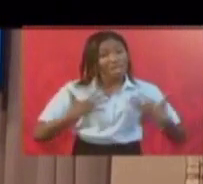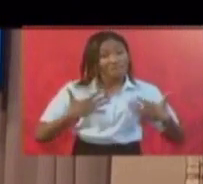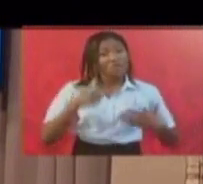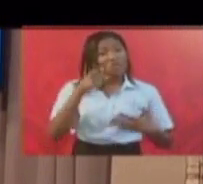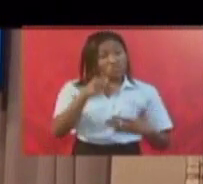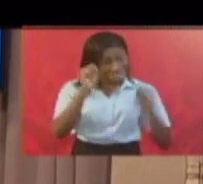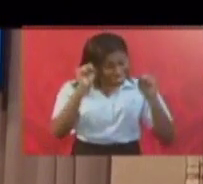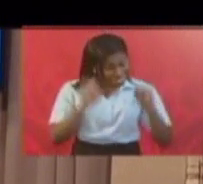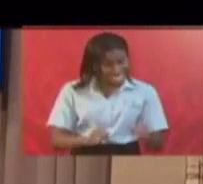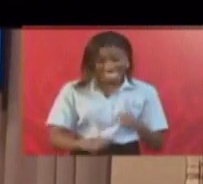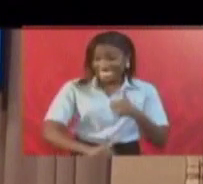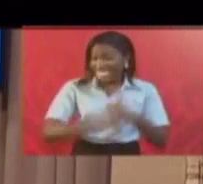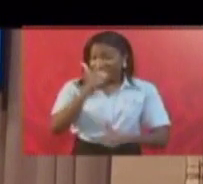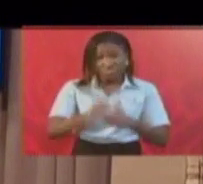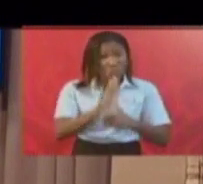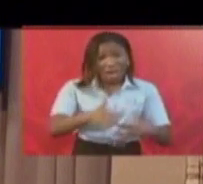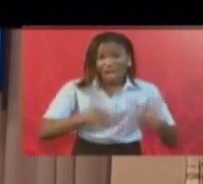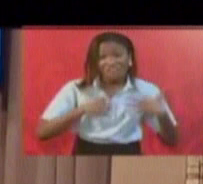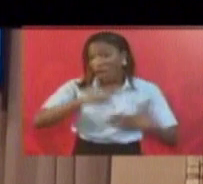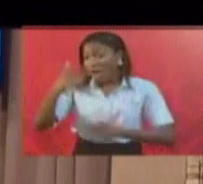lives. You are.